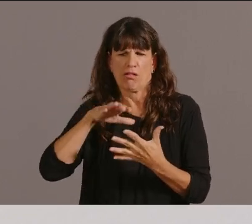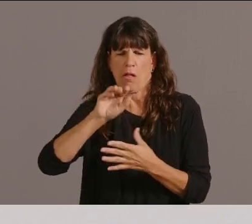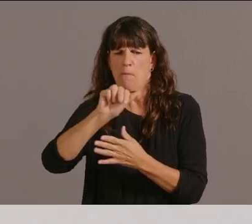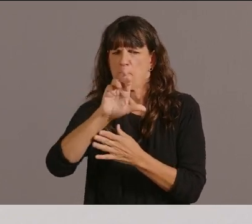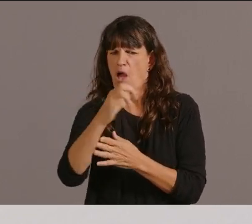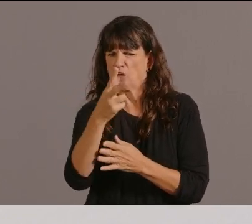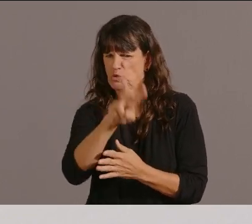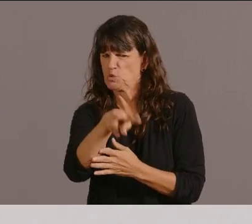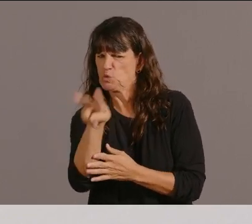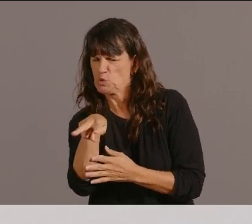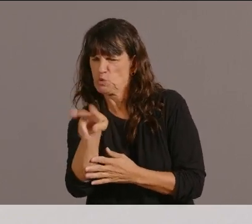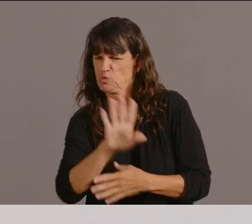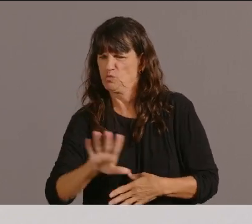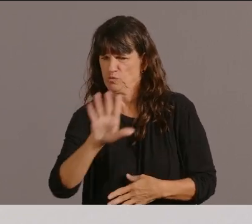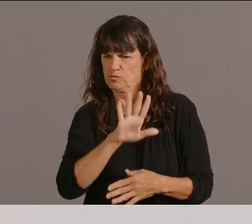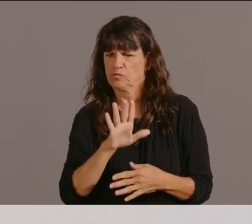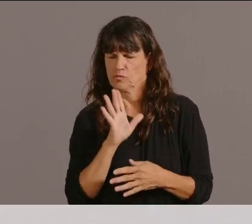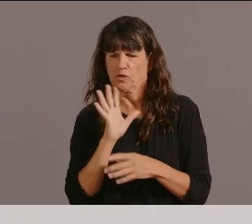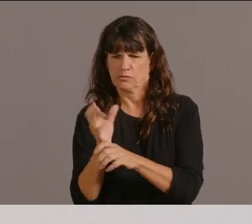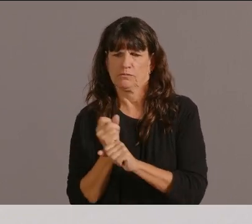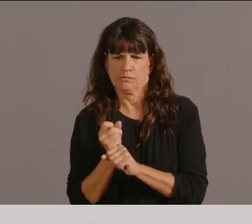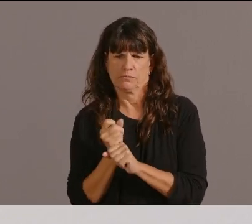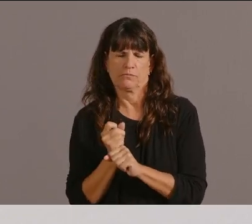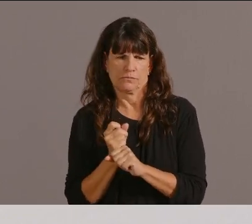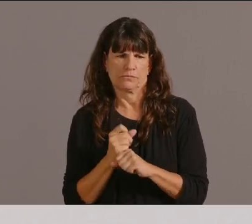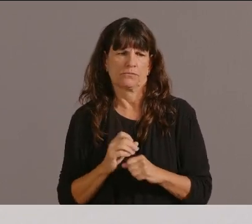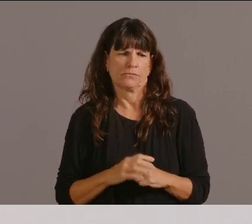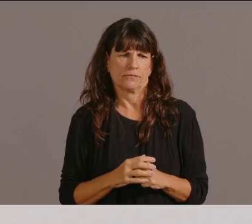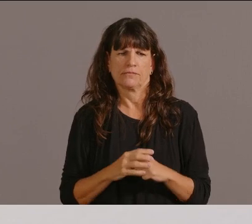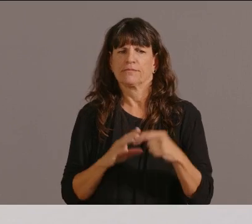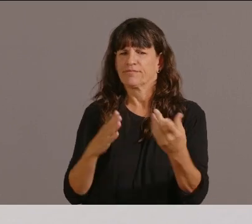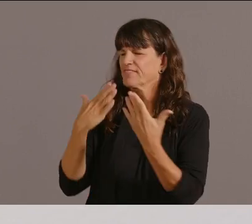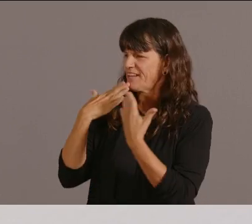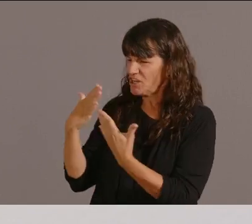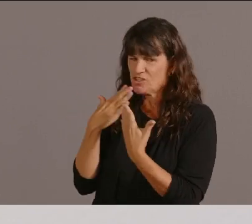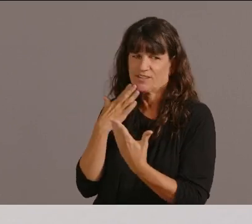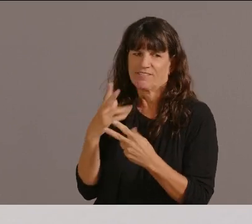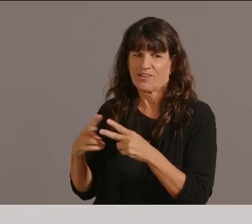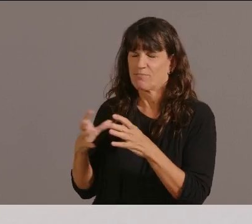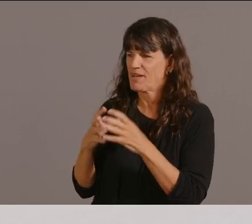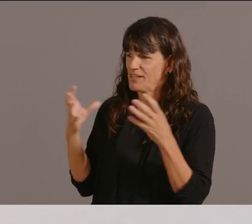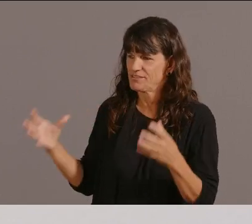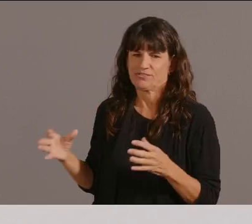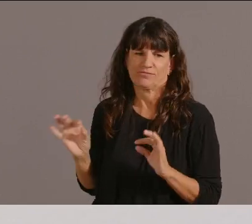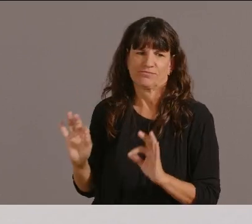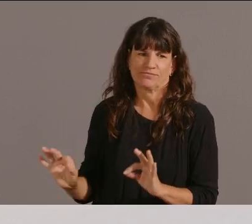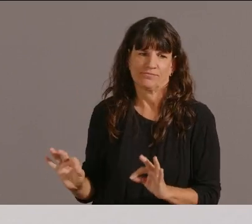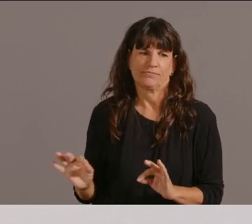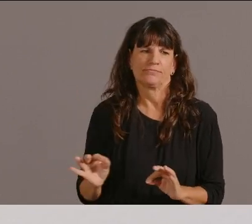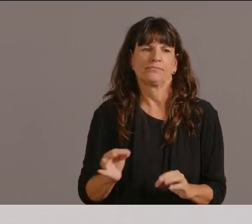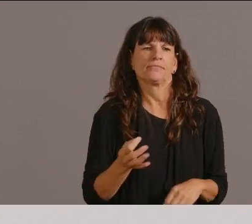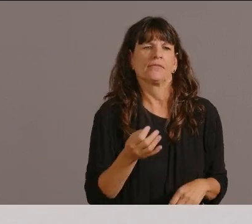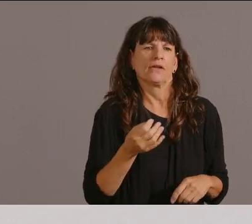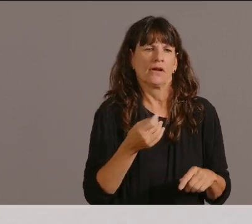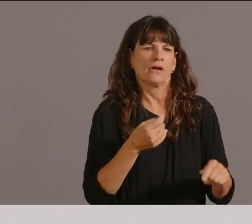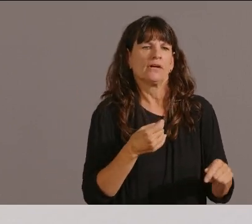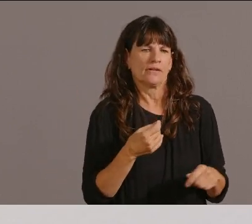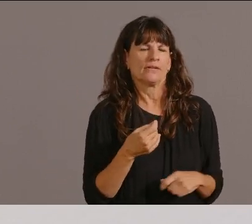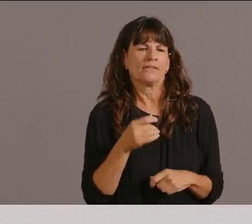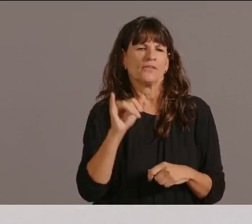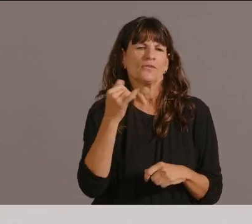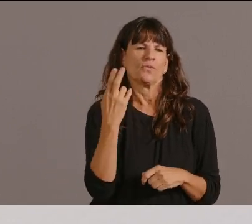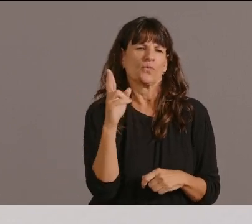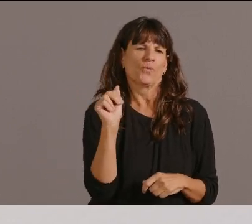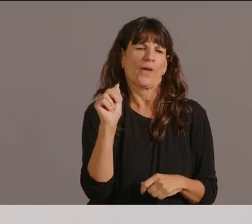told. Very good. Thank you very much. Welcome. Next up is Juan at Hi, Juan. Telemundo.